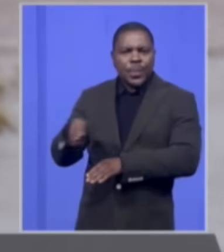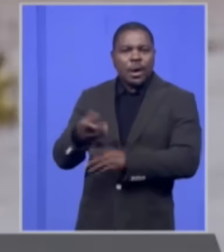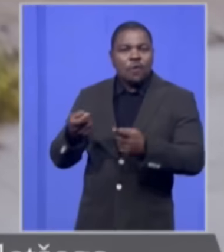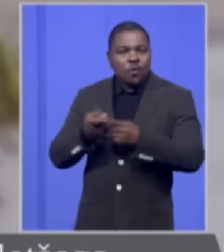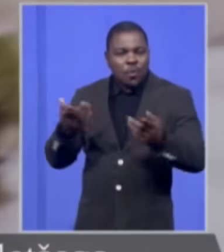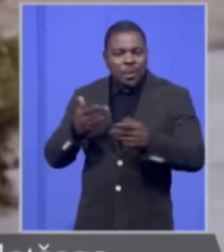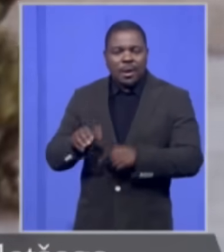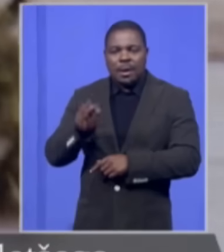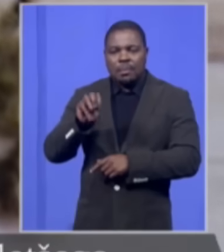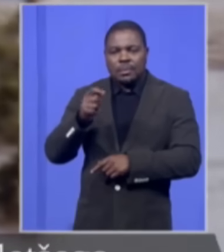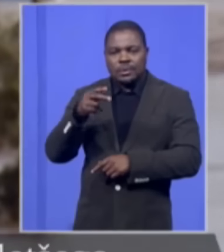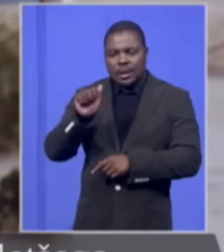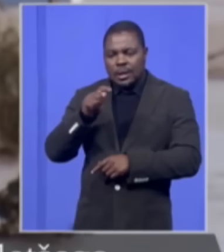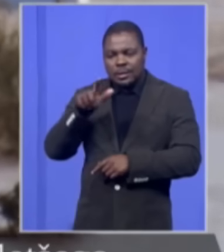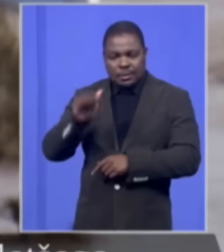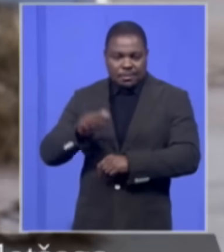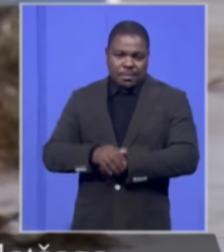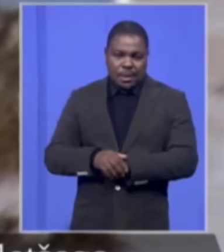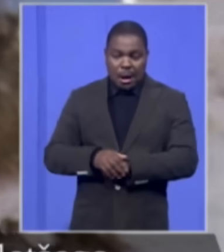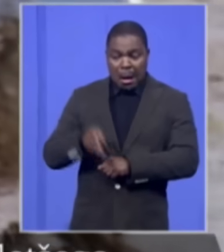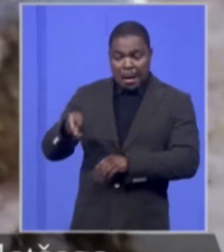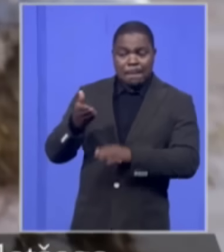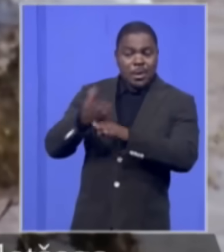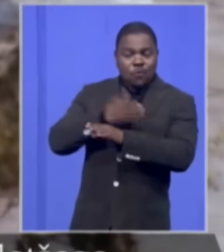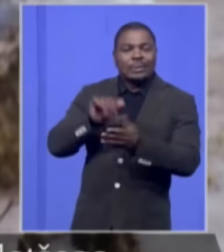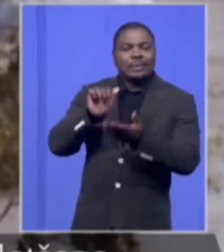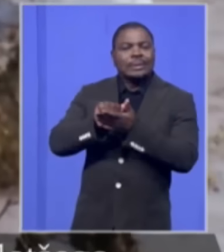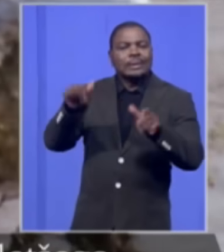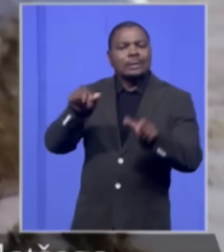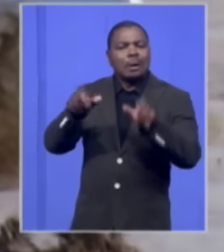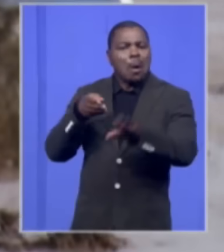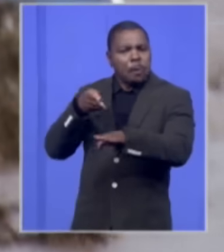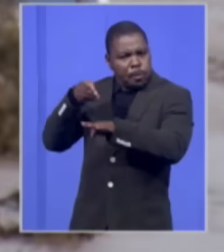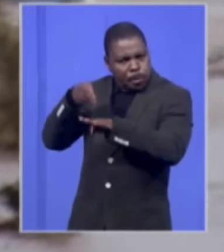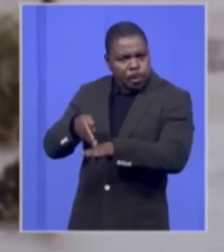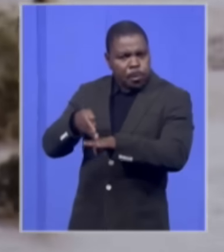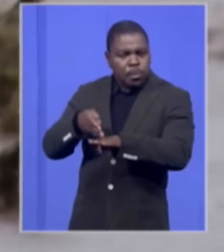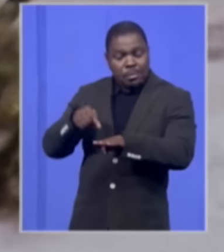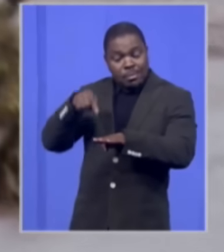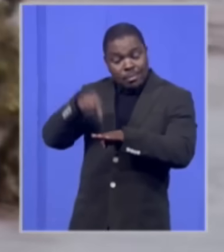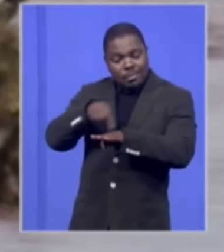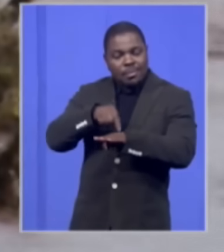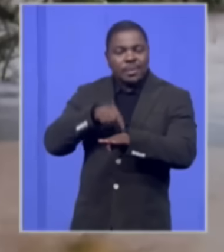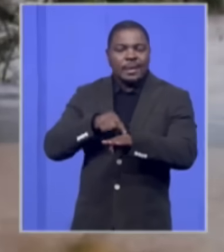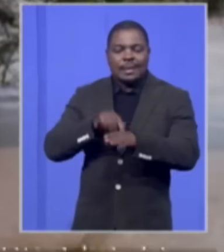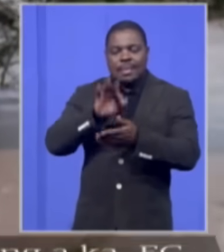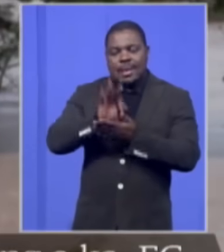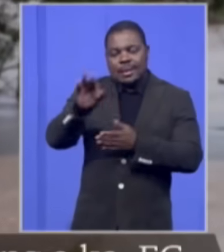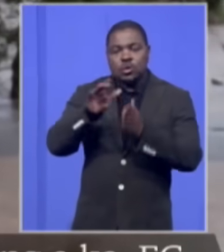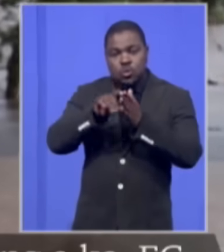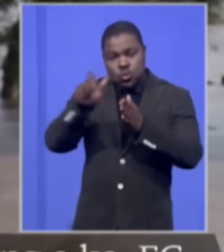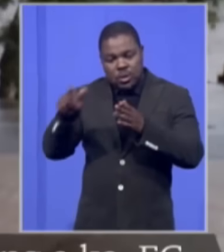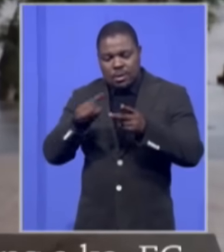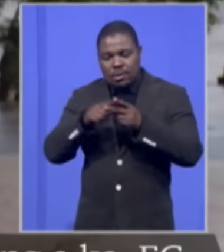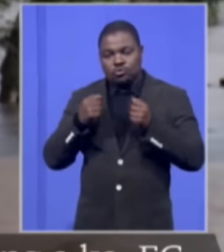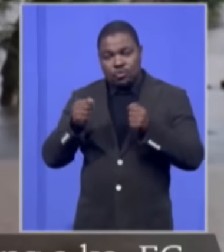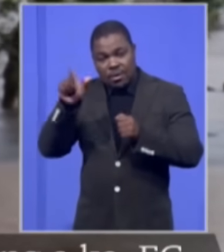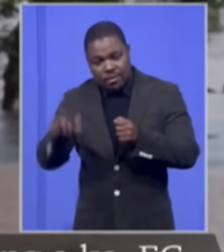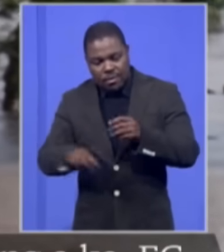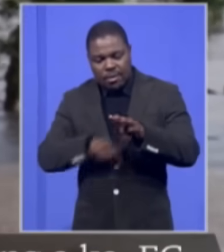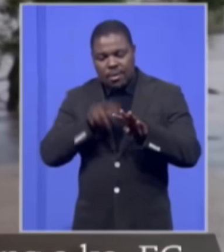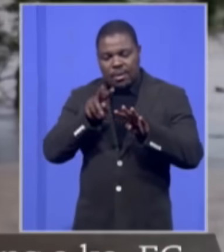le Mthatha. Go be go na le batho ba 16 ka gare ga thekisi go balwa barutwana ba 13, mootledi le batho